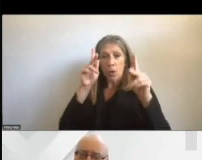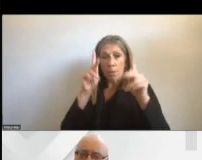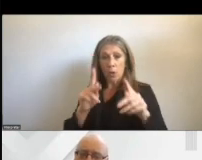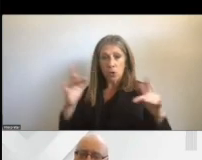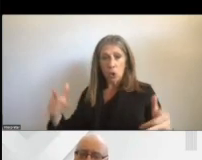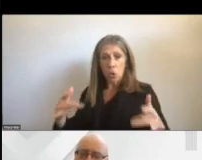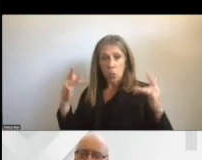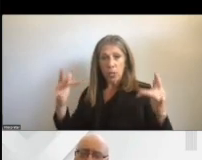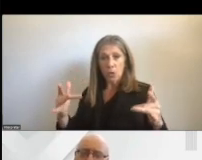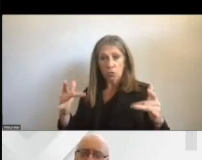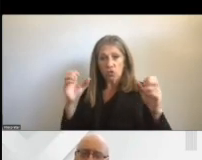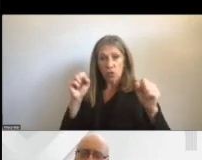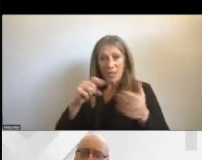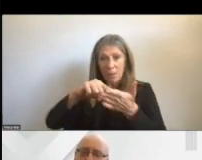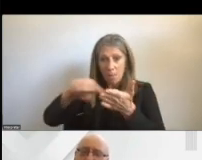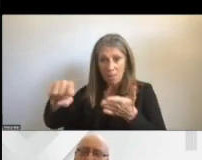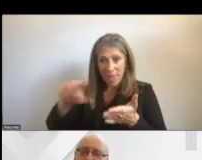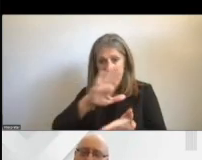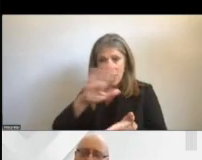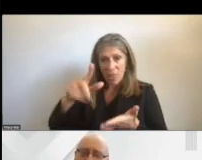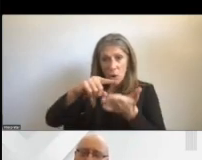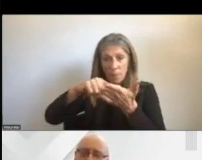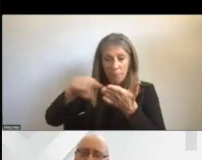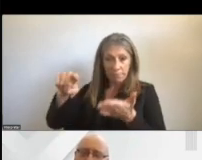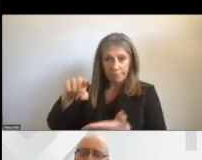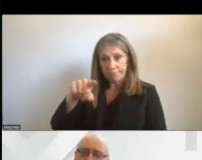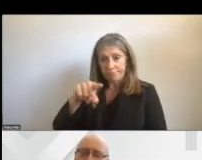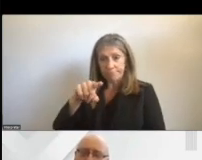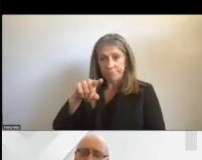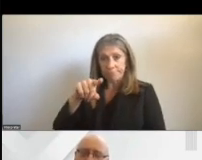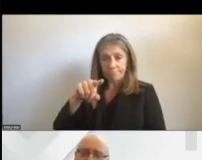a pedestrian circulation path complying with R302.6.